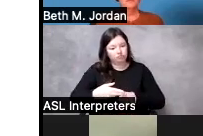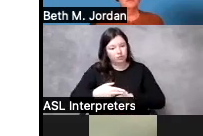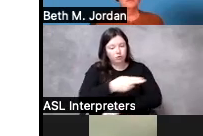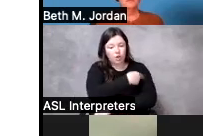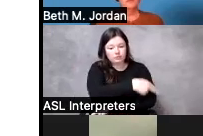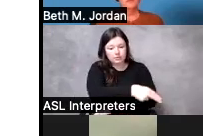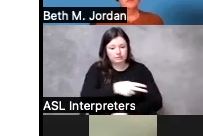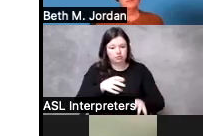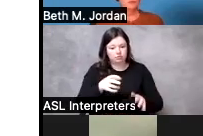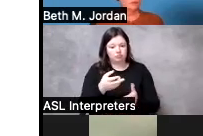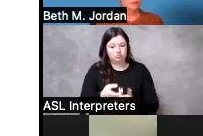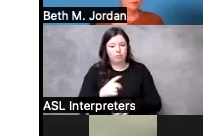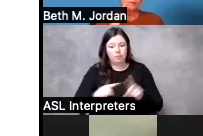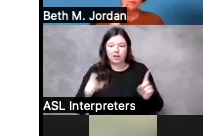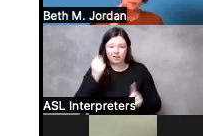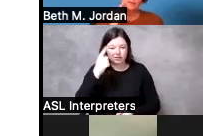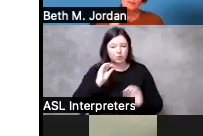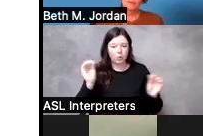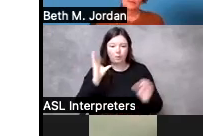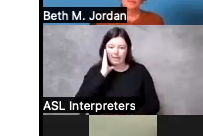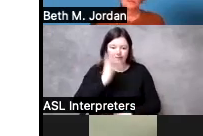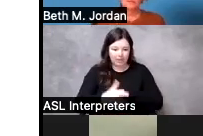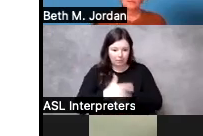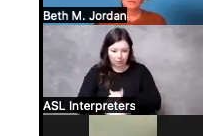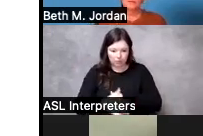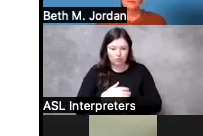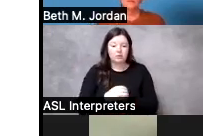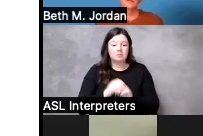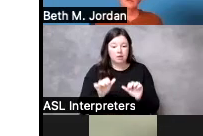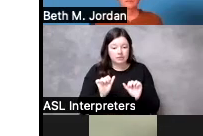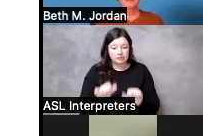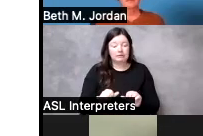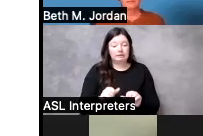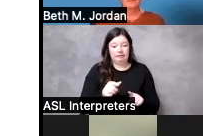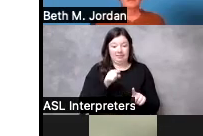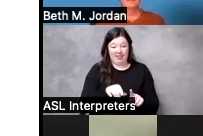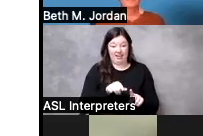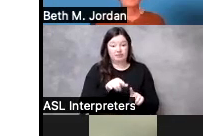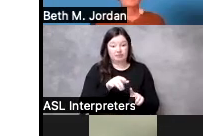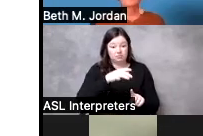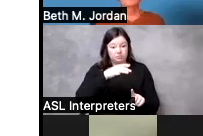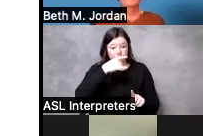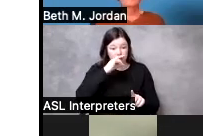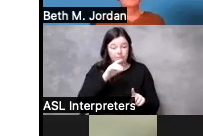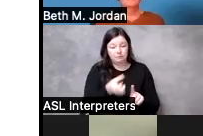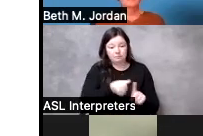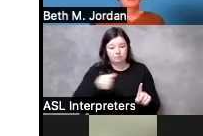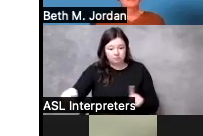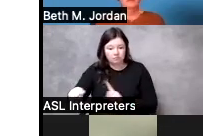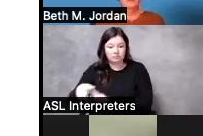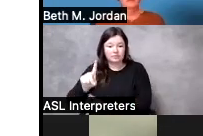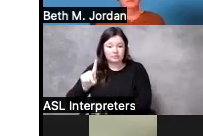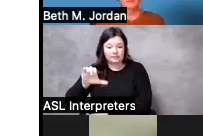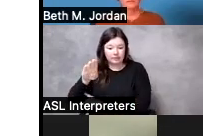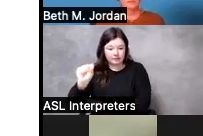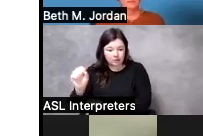non-traditional placement in an emergency room, but it can also mean DCBS offices or hotels and even